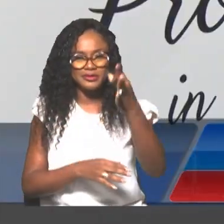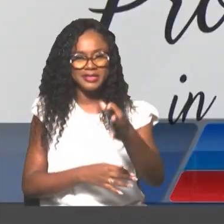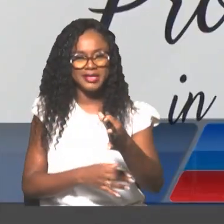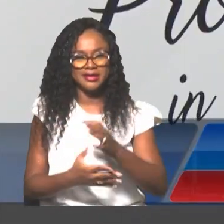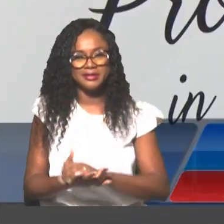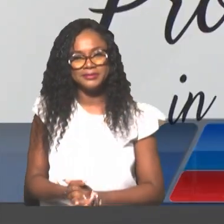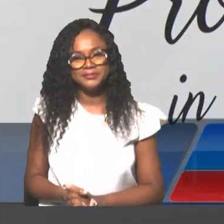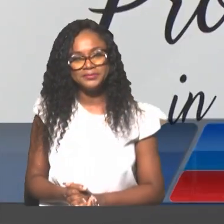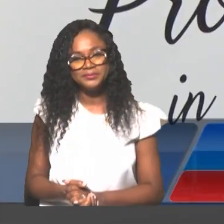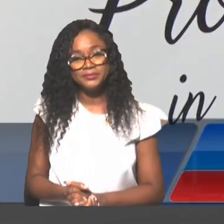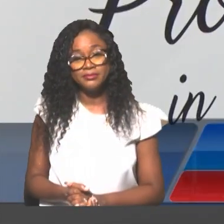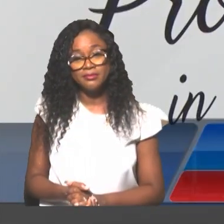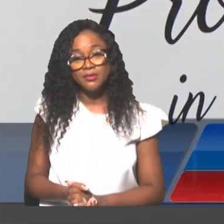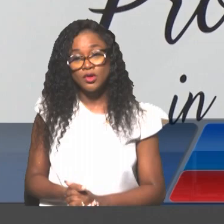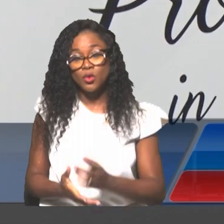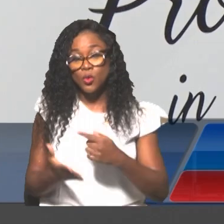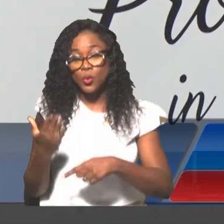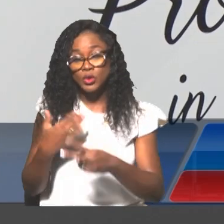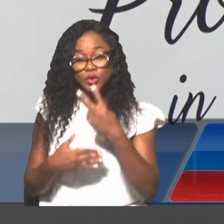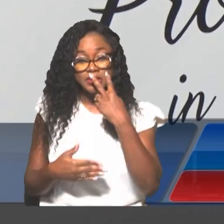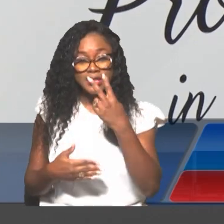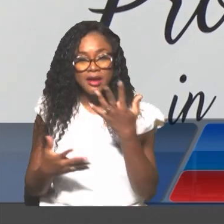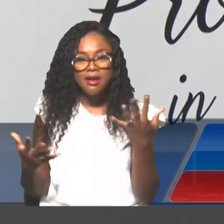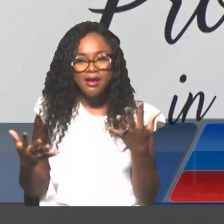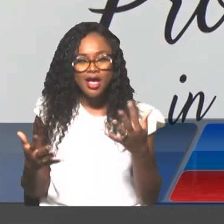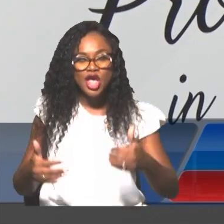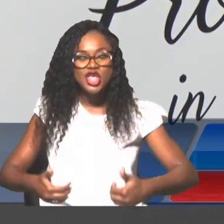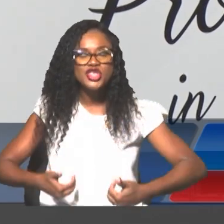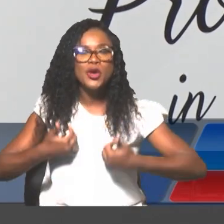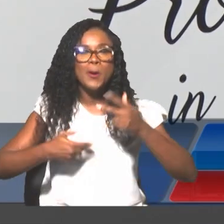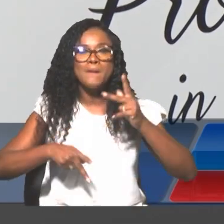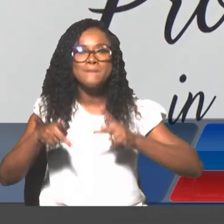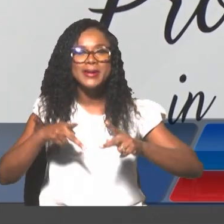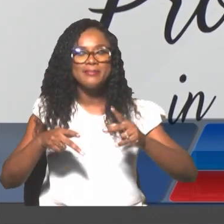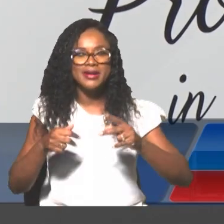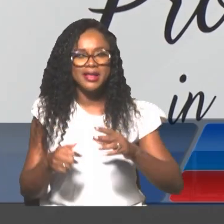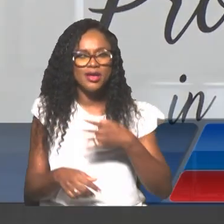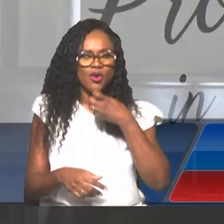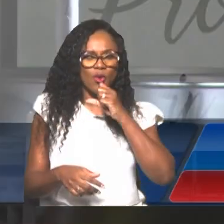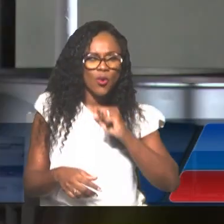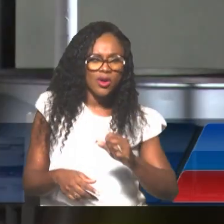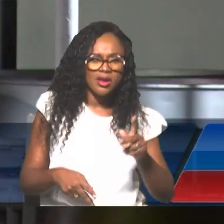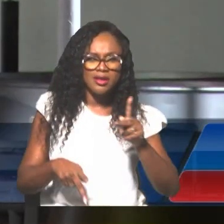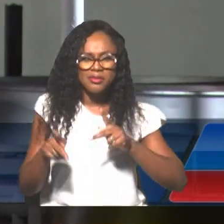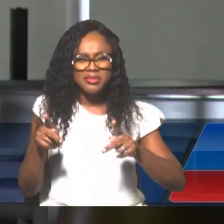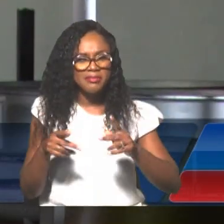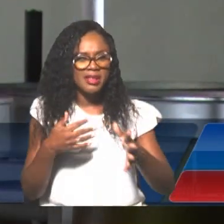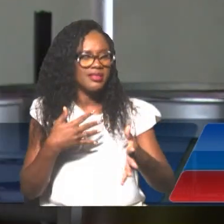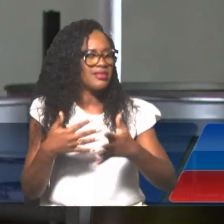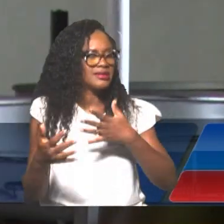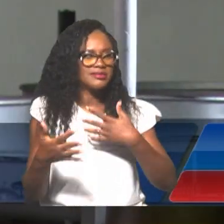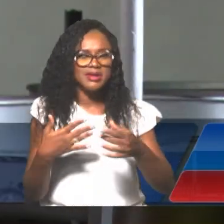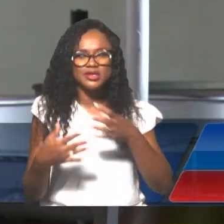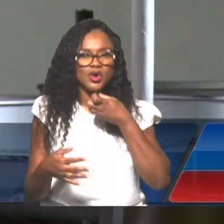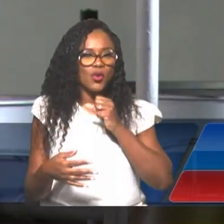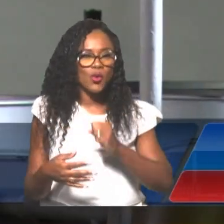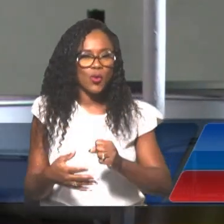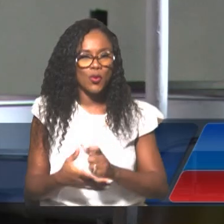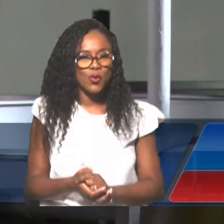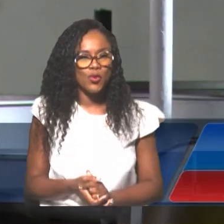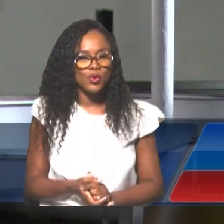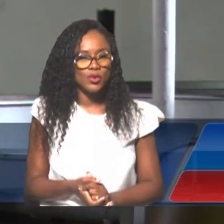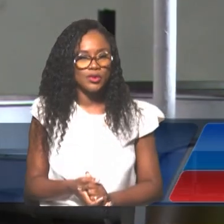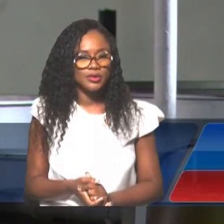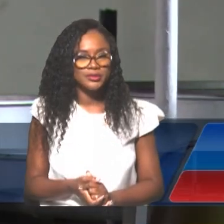And what you see there is young people playing the pan, senior citizens playing the pan. It's intergenerational. Be a part of this